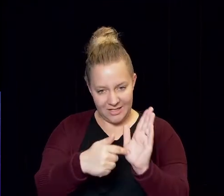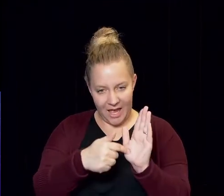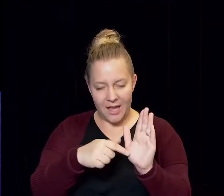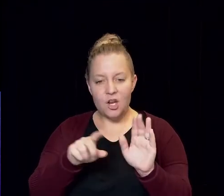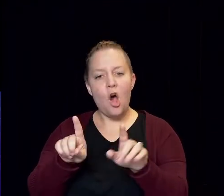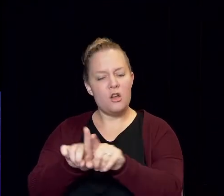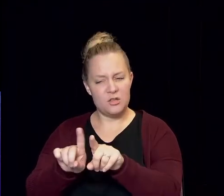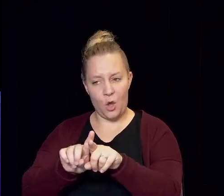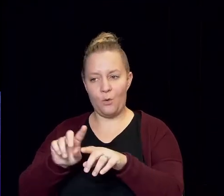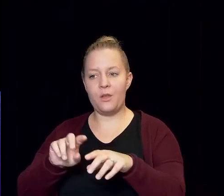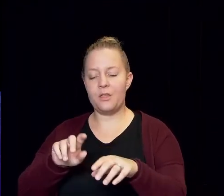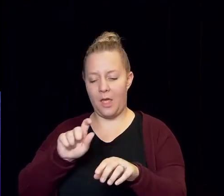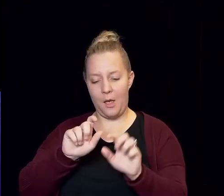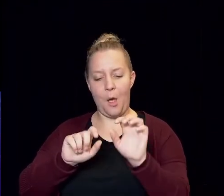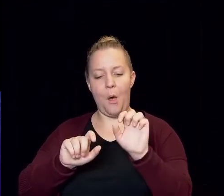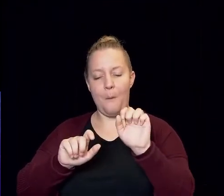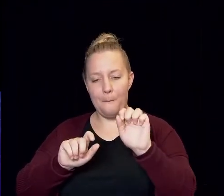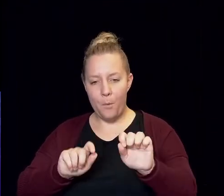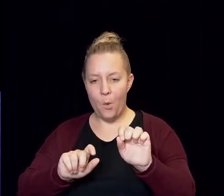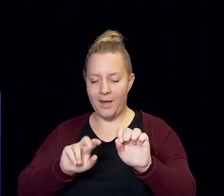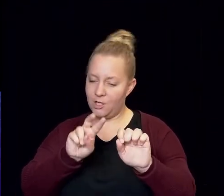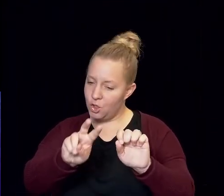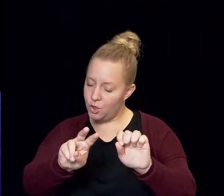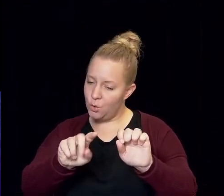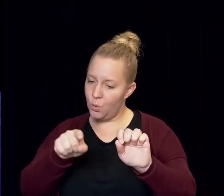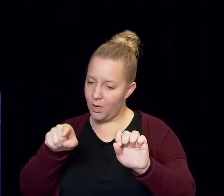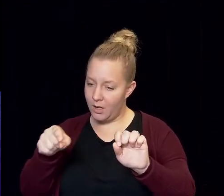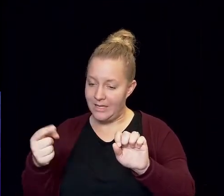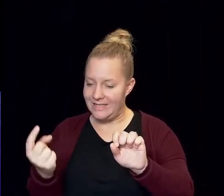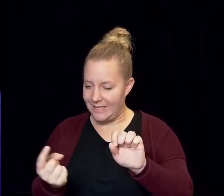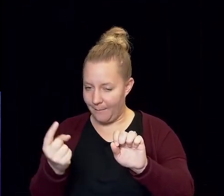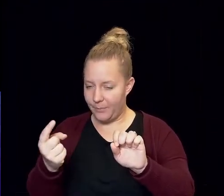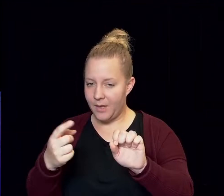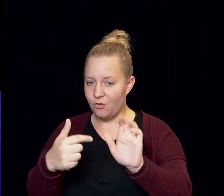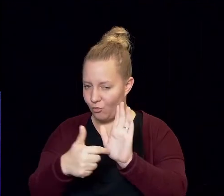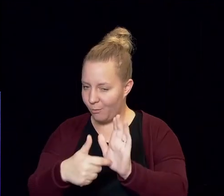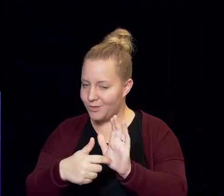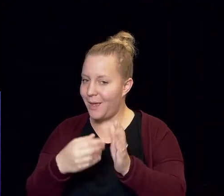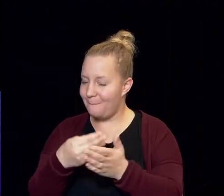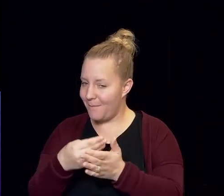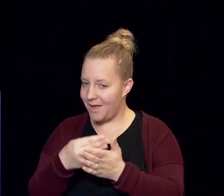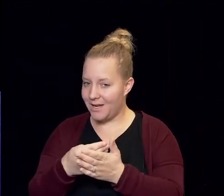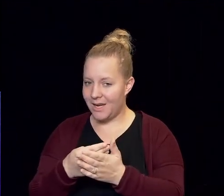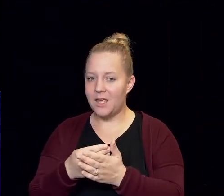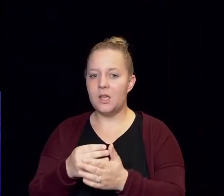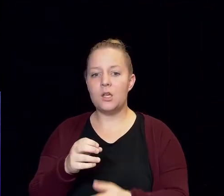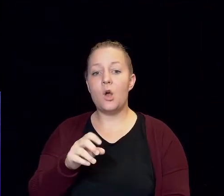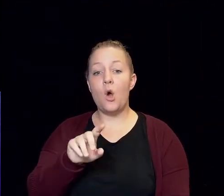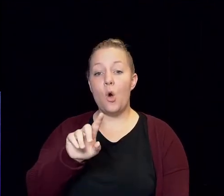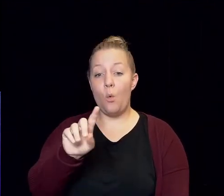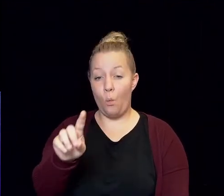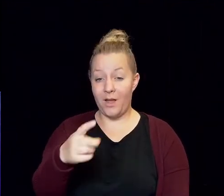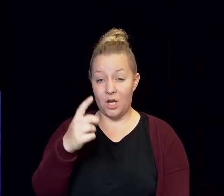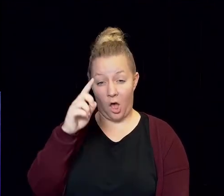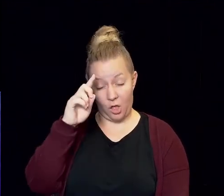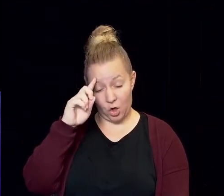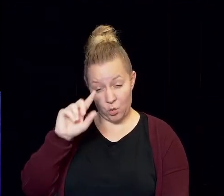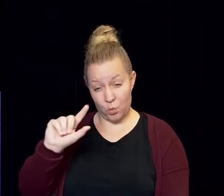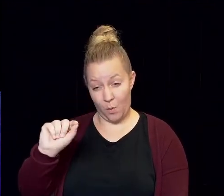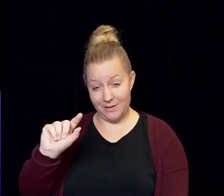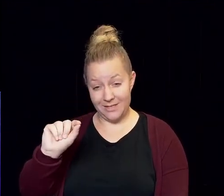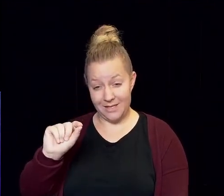that second number, that hundreds place, so that we represent that money amount. So $1.20